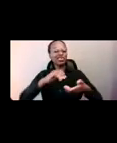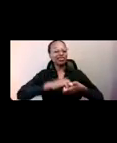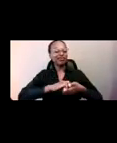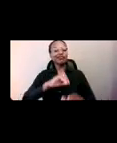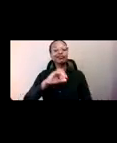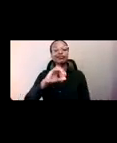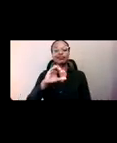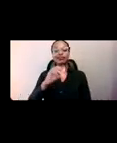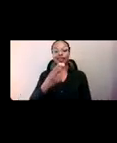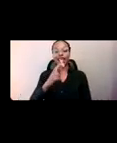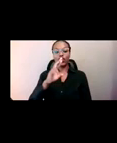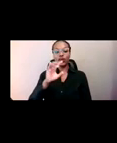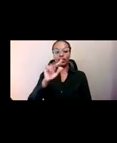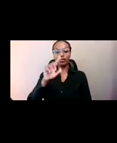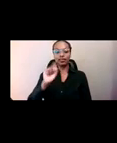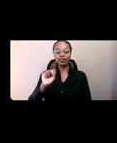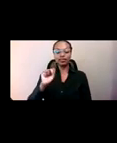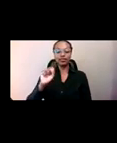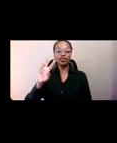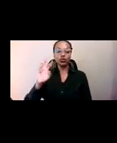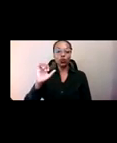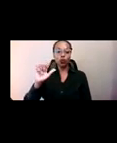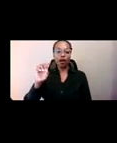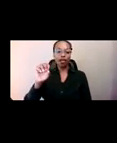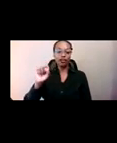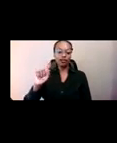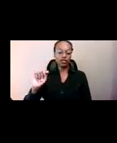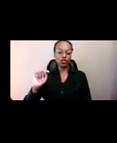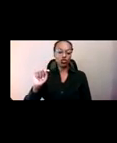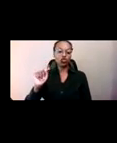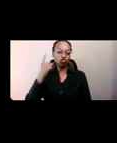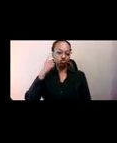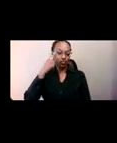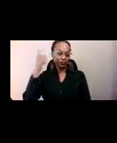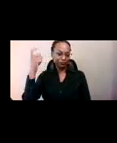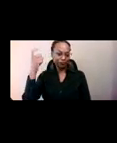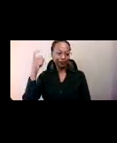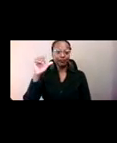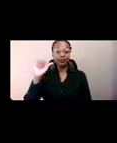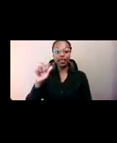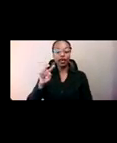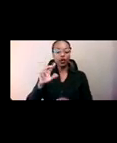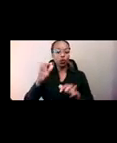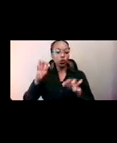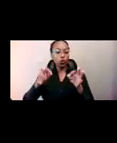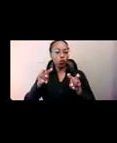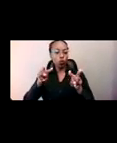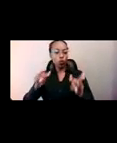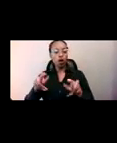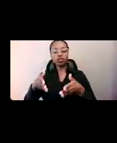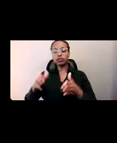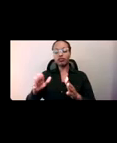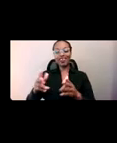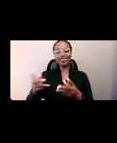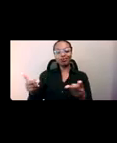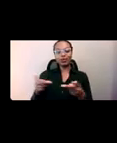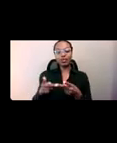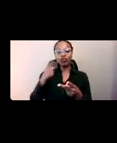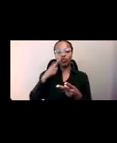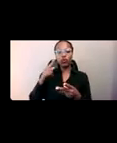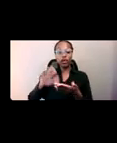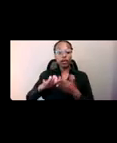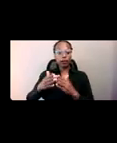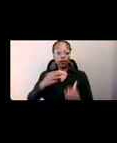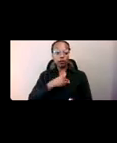this past July. Court Watch DC provides training and space for community members to observe local proceedings in